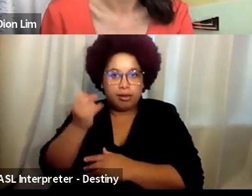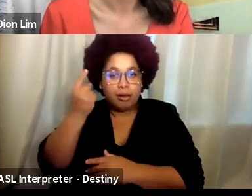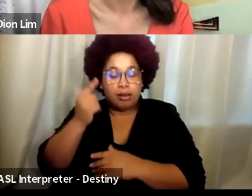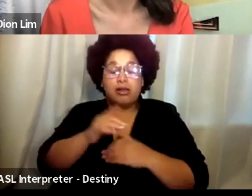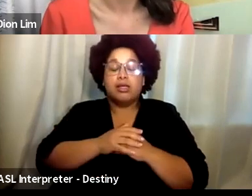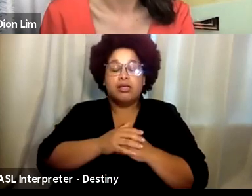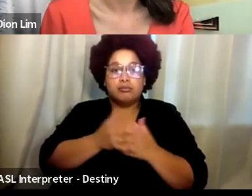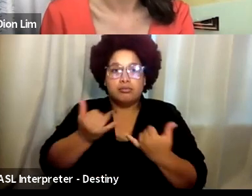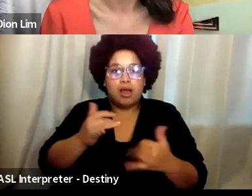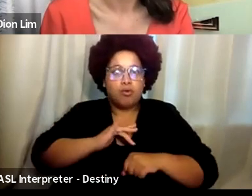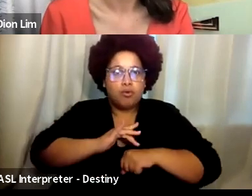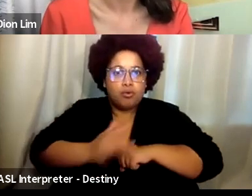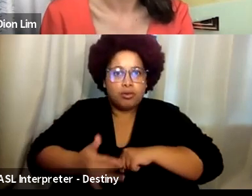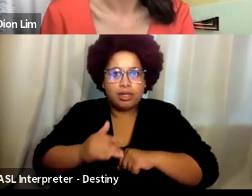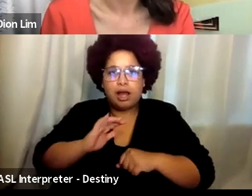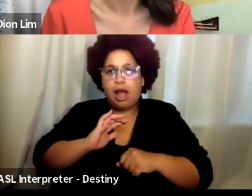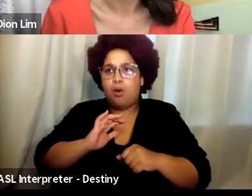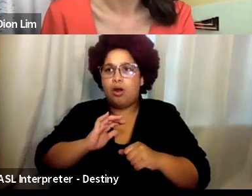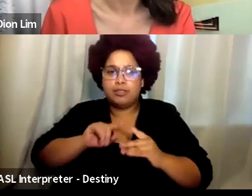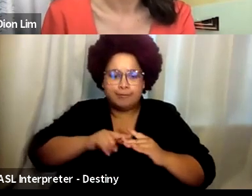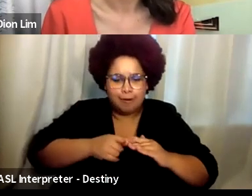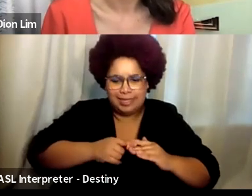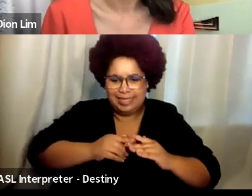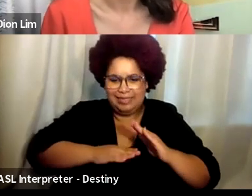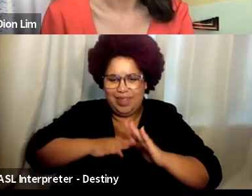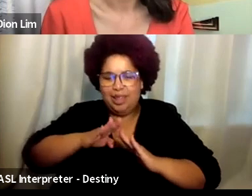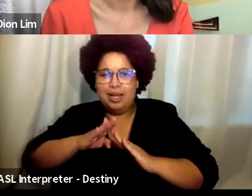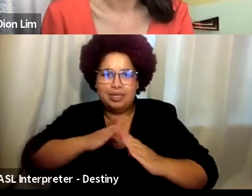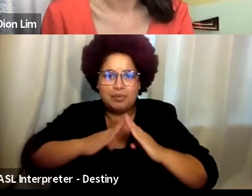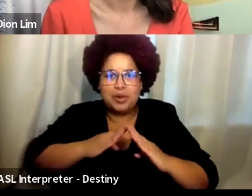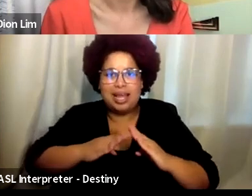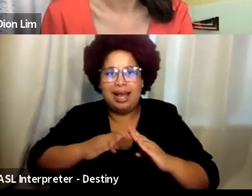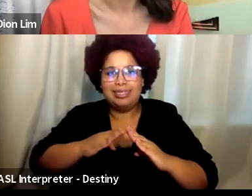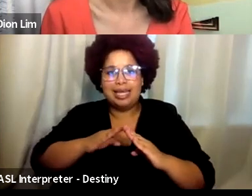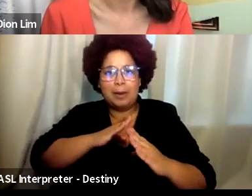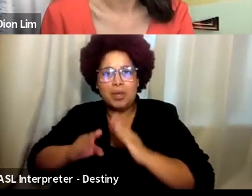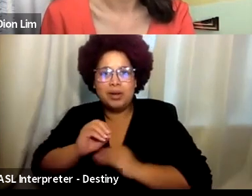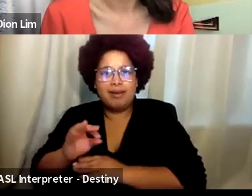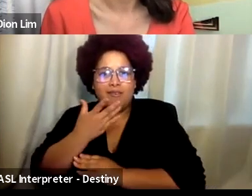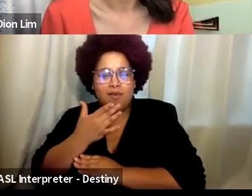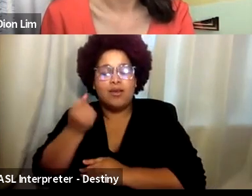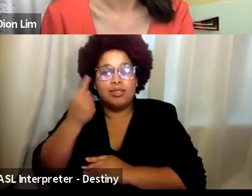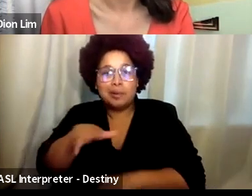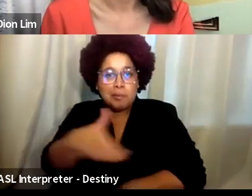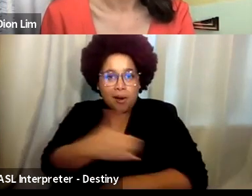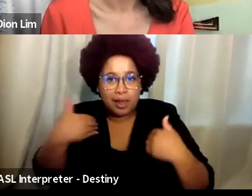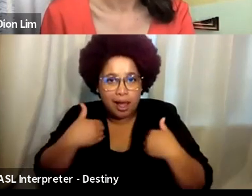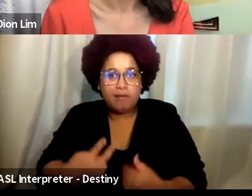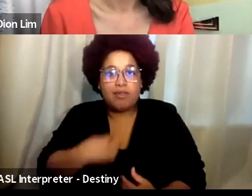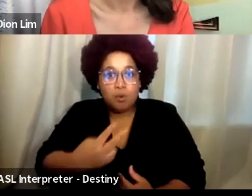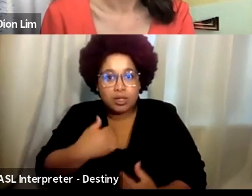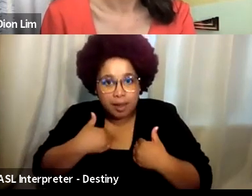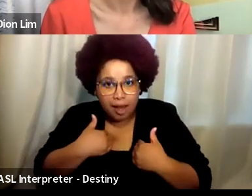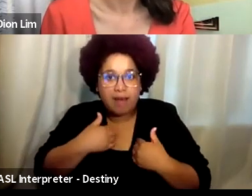time where we're early on in our stages of development as a community of color and understanding the power that we might have, the voice that we